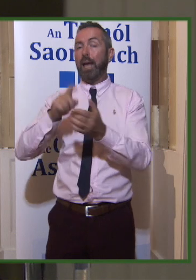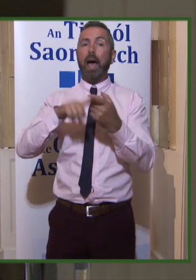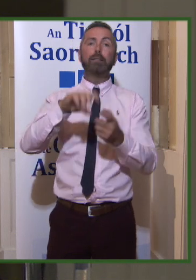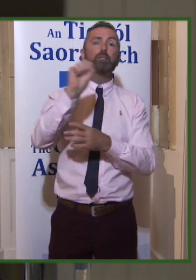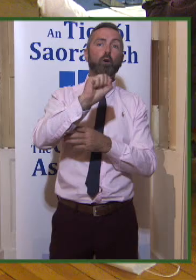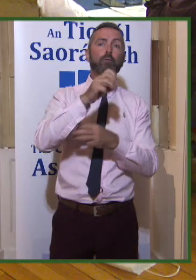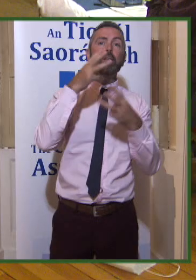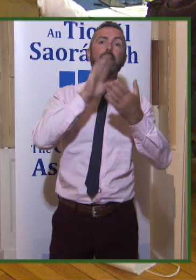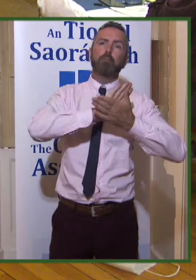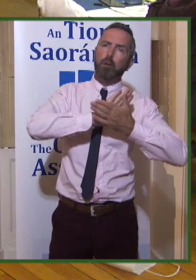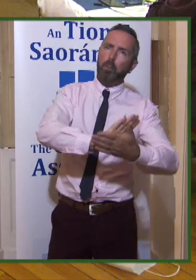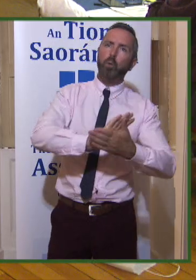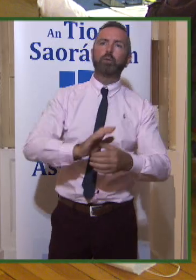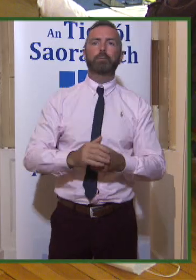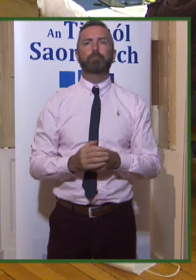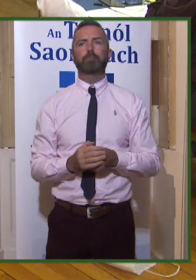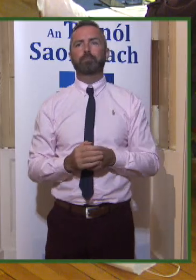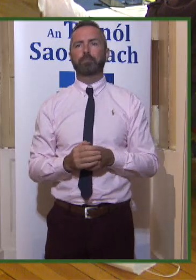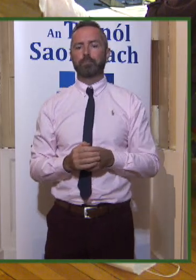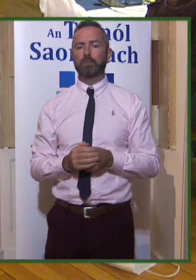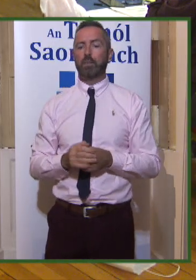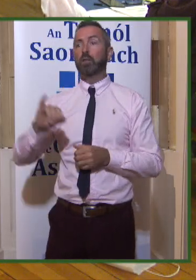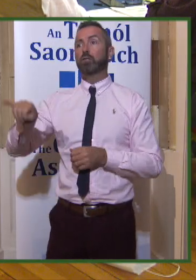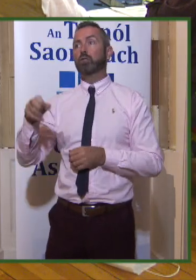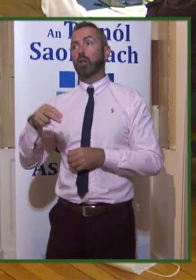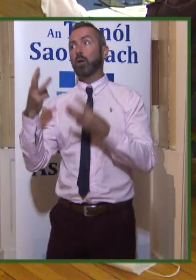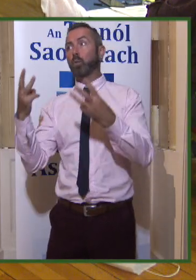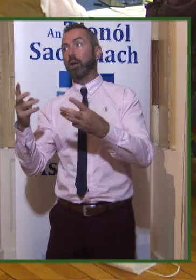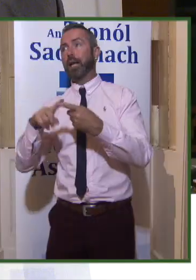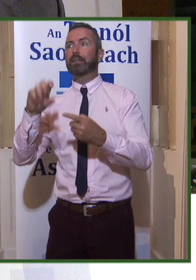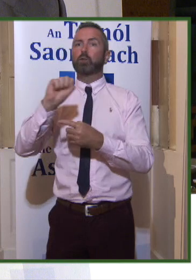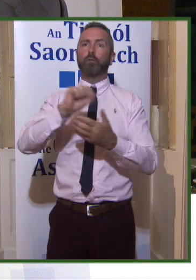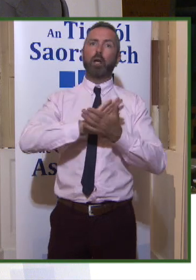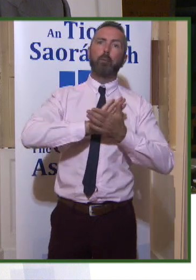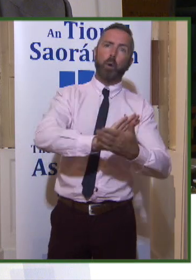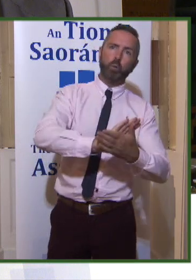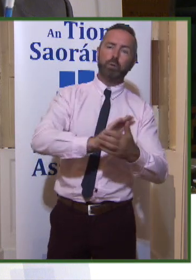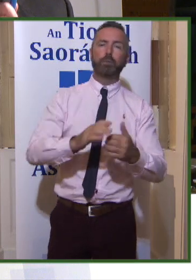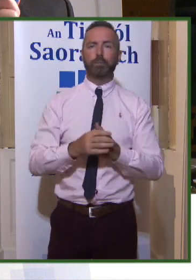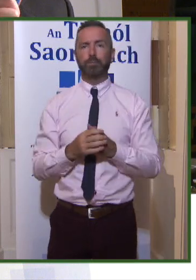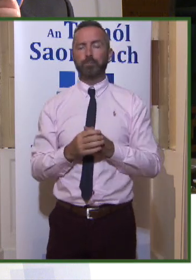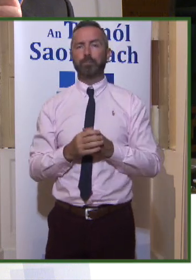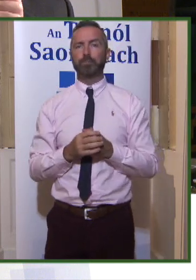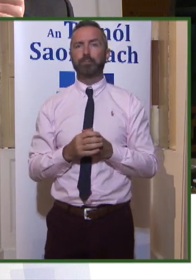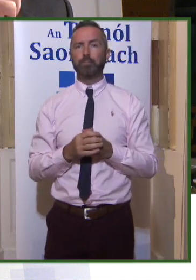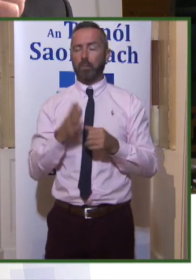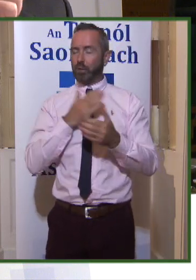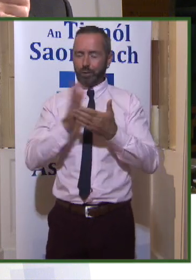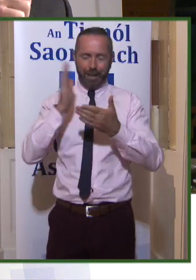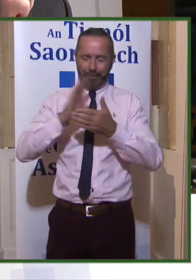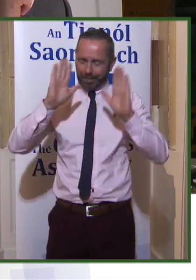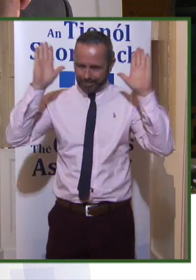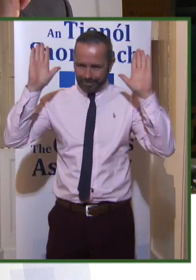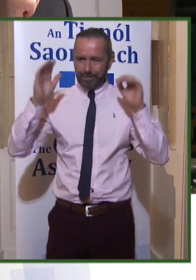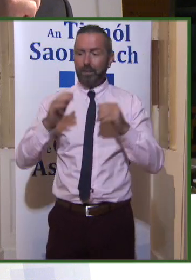that, well, what does local government mean? Does that include civil servants? Yeah. So that's the point that John wants to go back on. Yeah. So is there anybody who